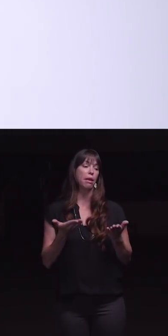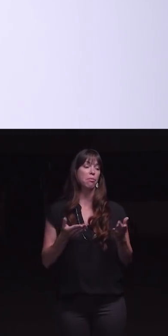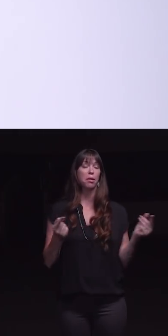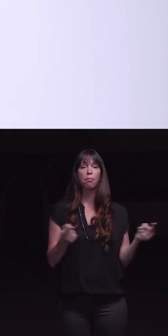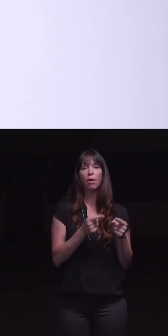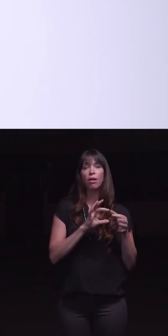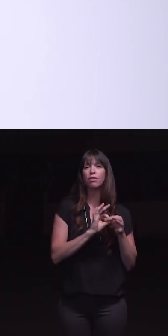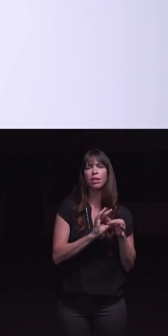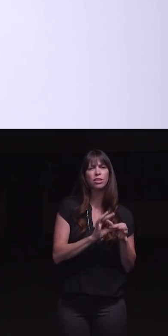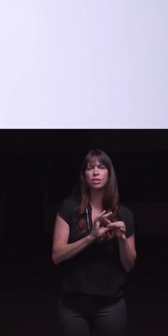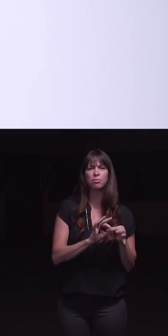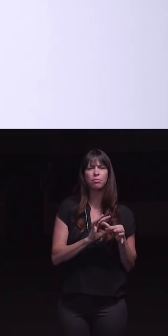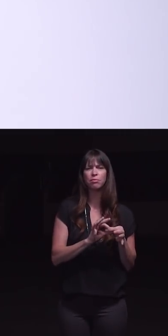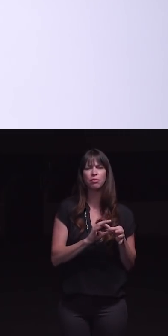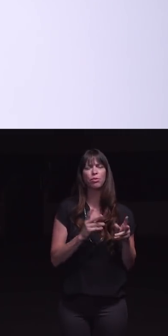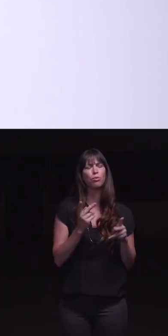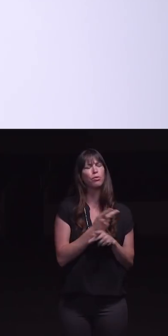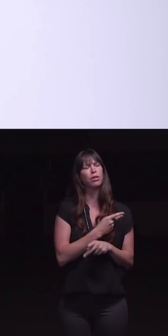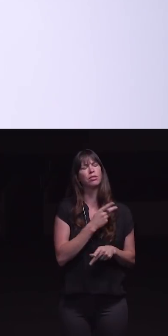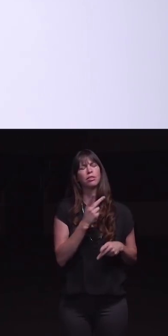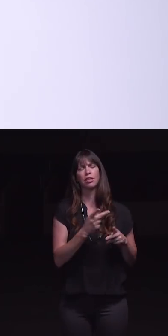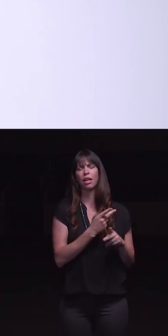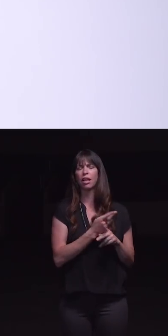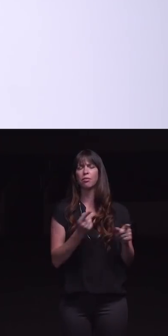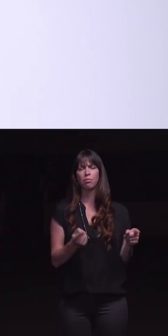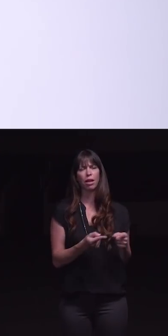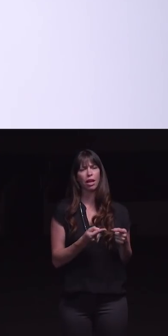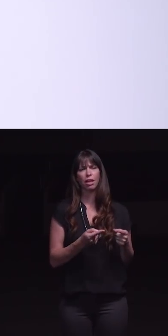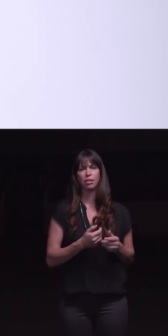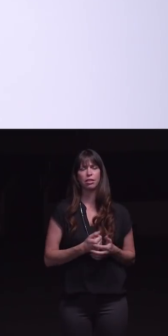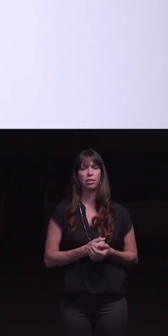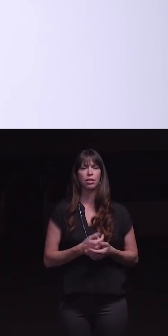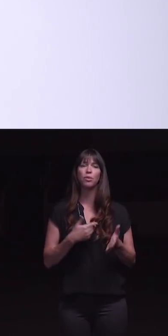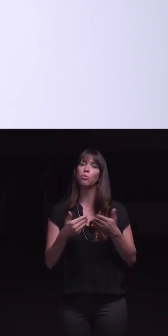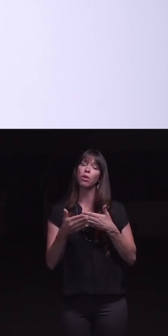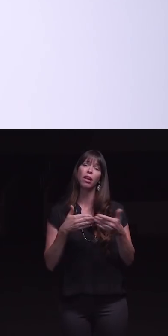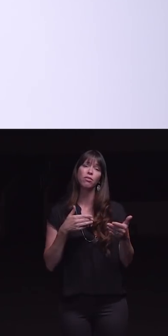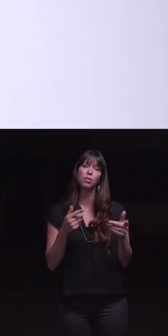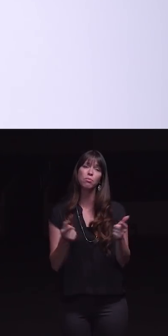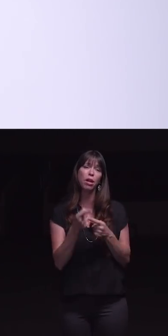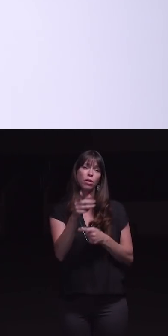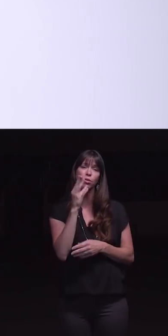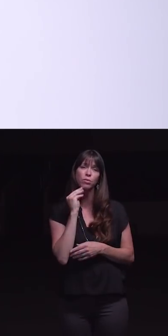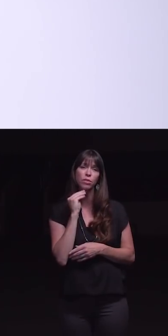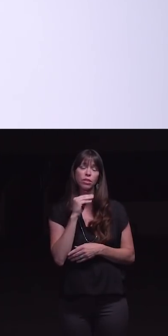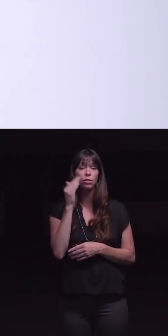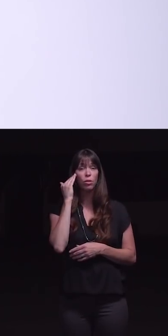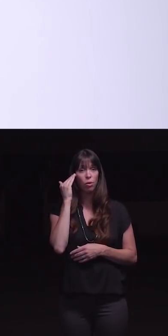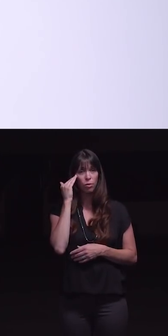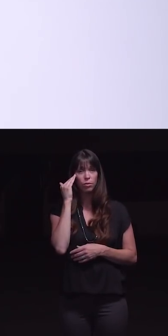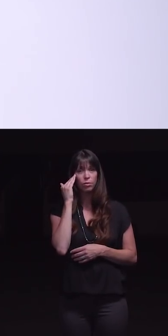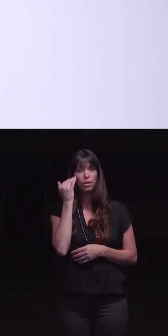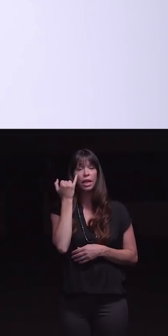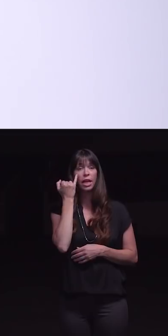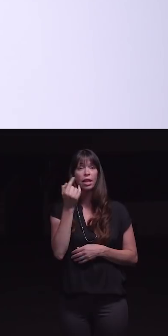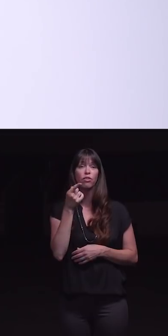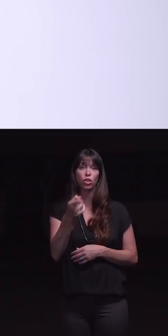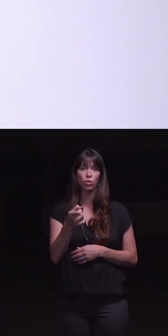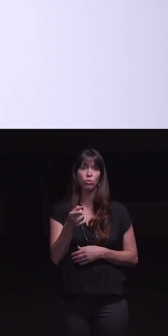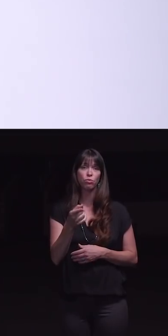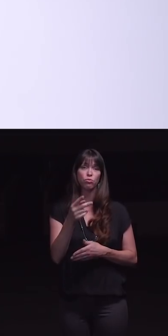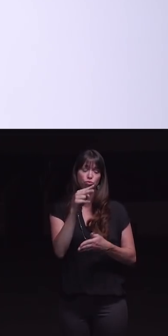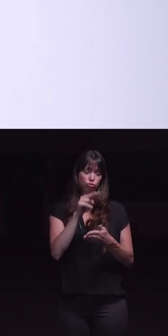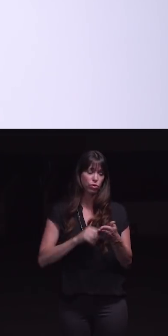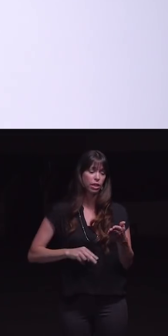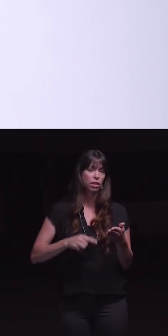relationship. Those are always the worst kinds of pain. Whatever your pain, just know if you lay Genesis